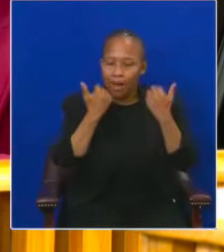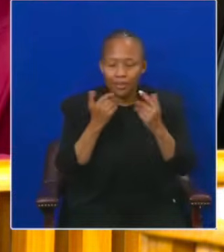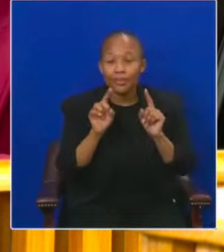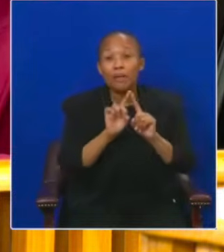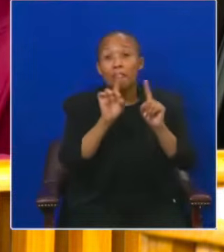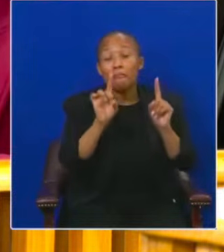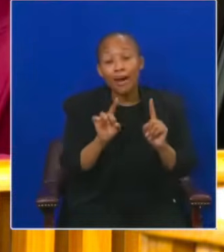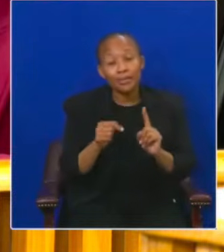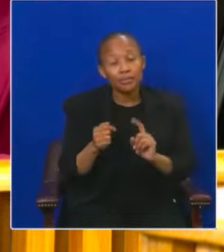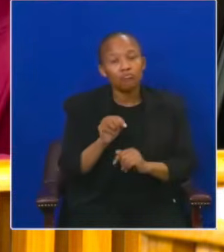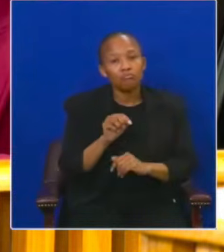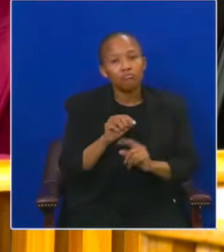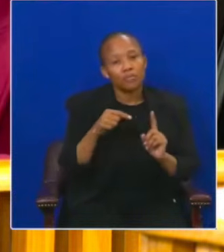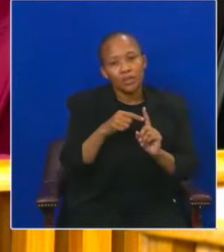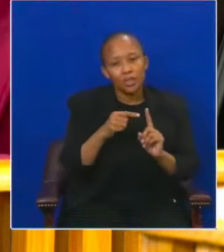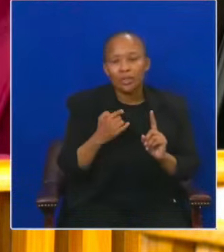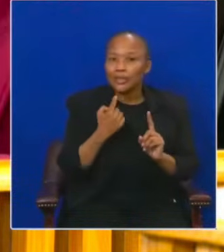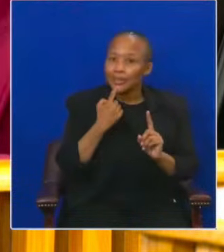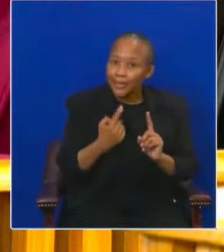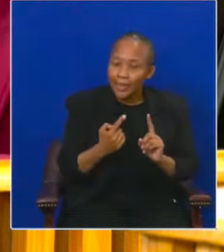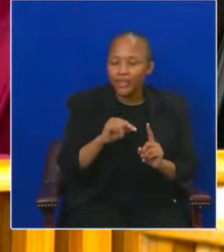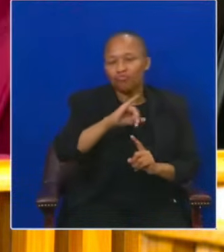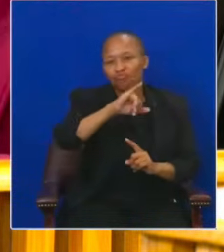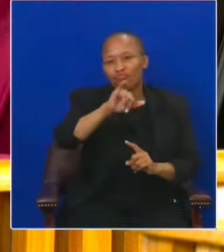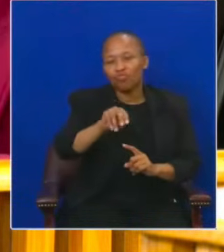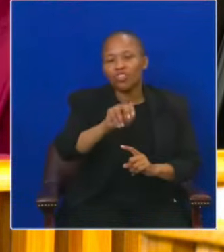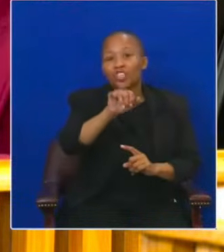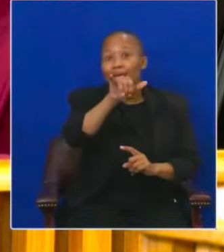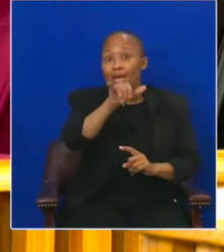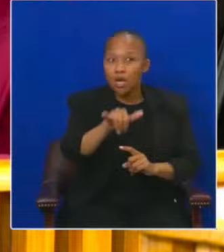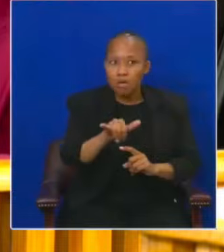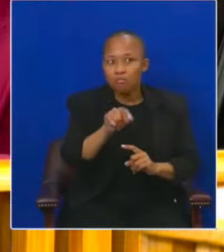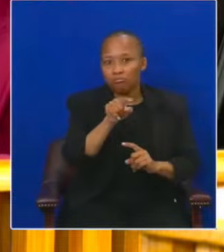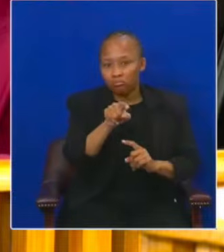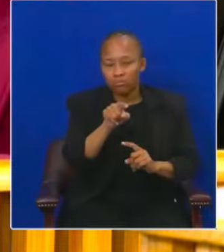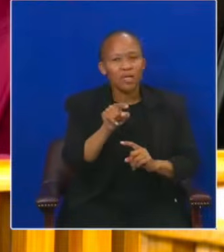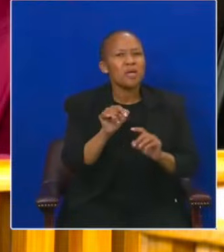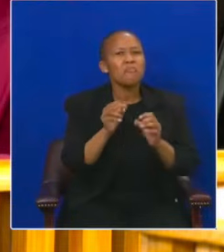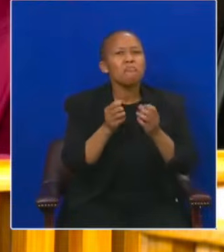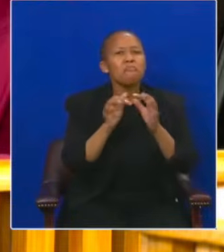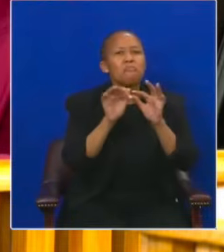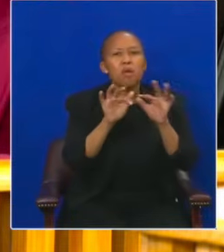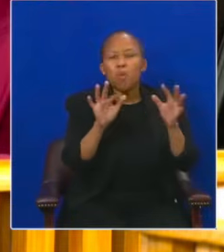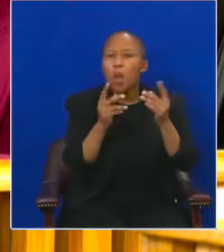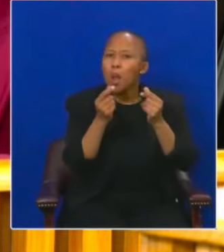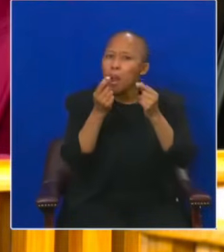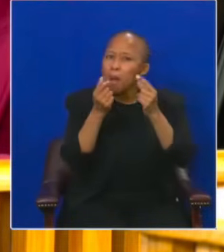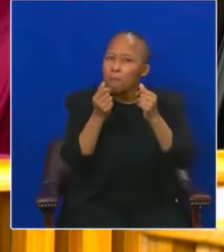owed people money and he was in business.